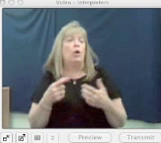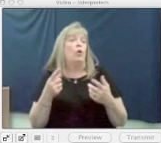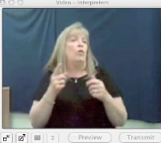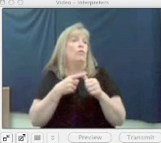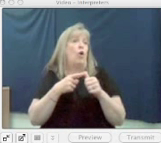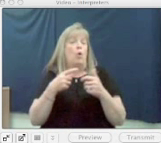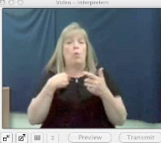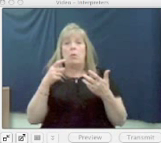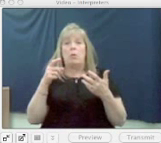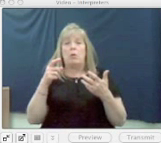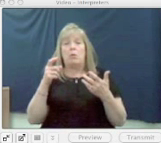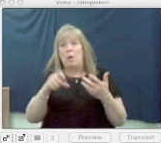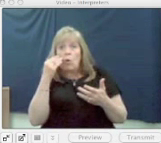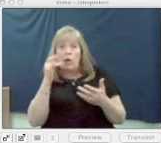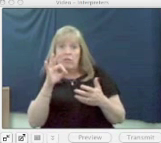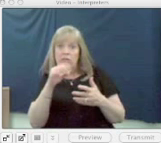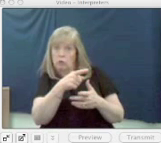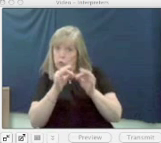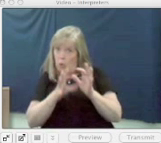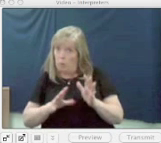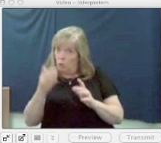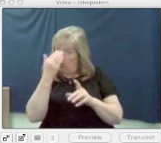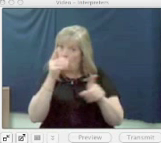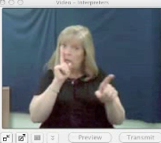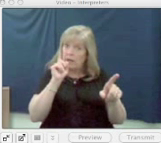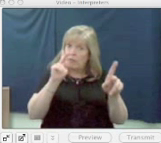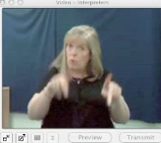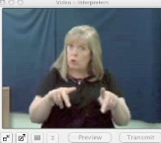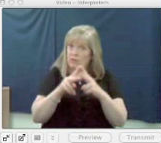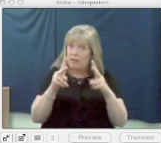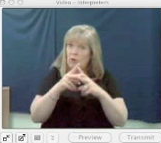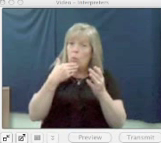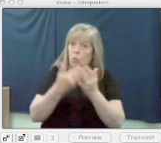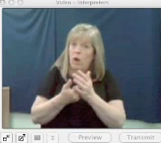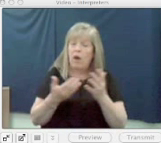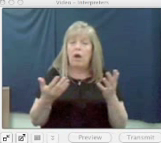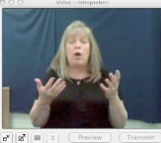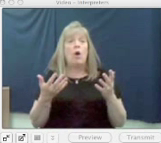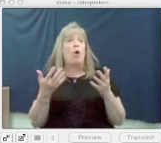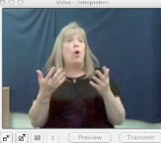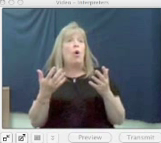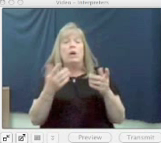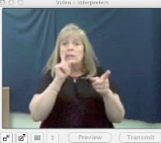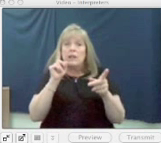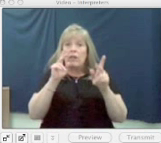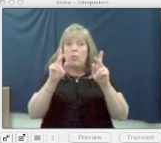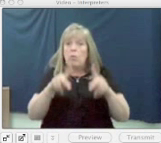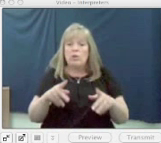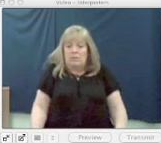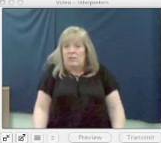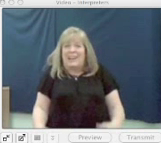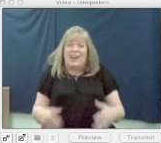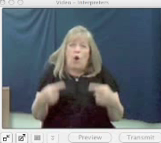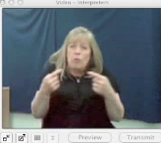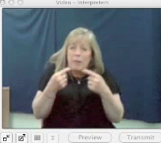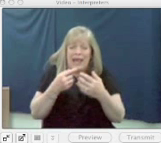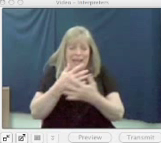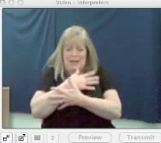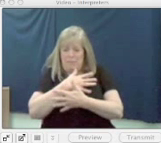knows this deaf person very well? Is the deaf person's hands or upper body constrained by pain or other